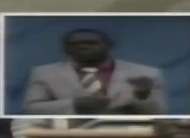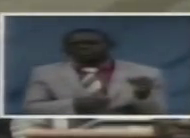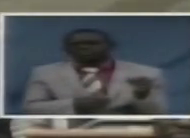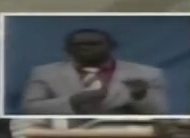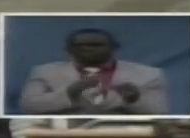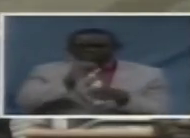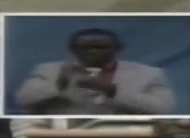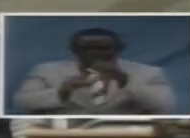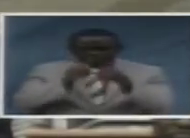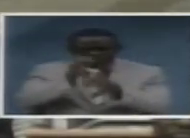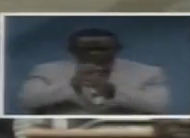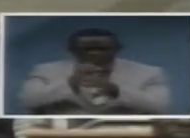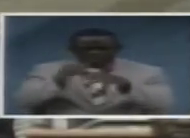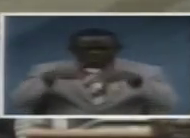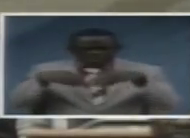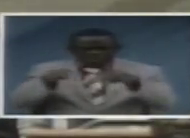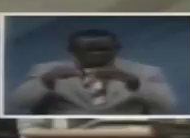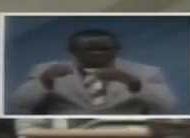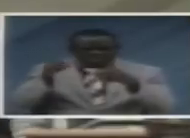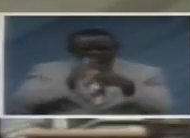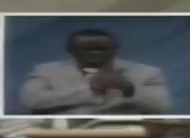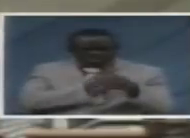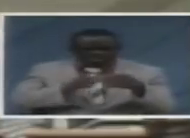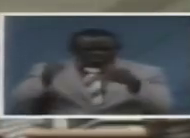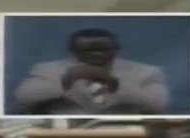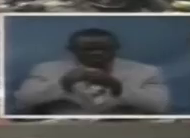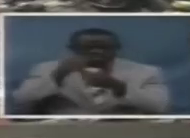of Intermarket Banking Corporation.